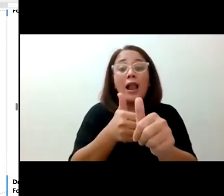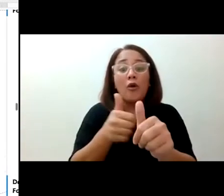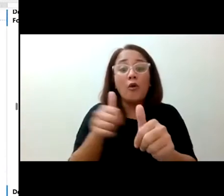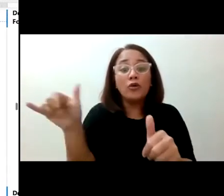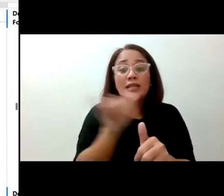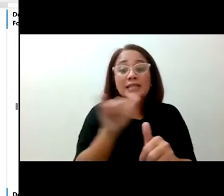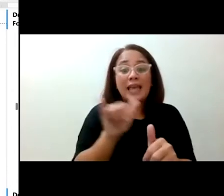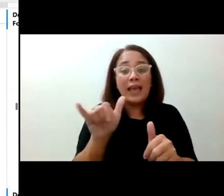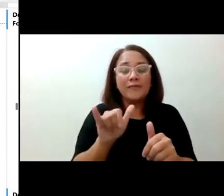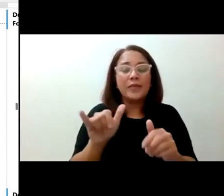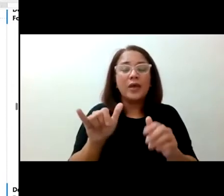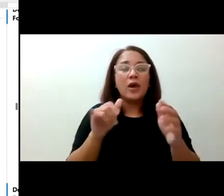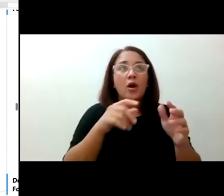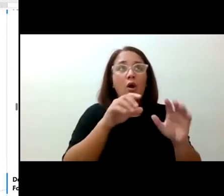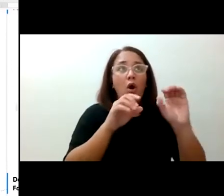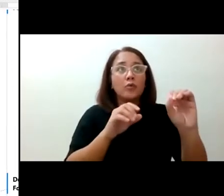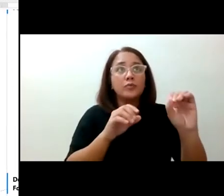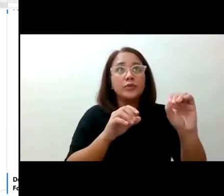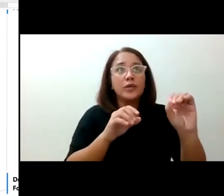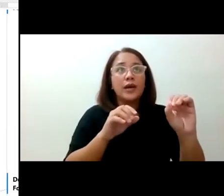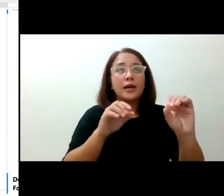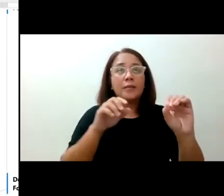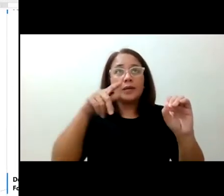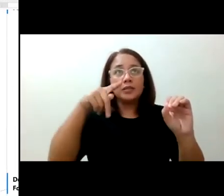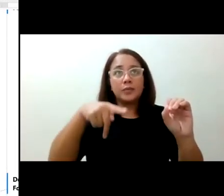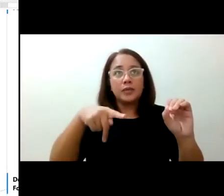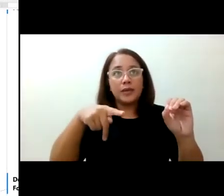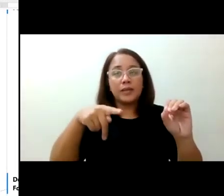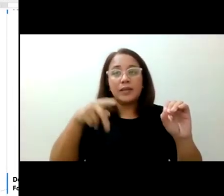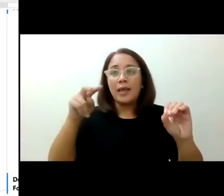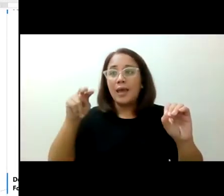plus predicate, manual, non-manual.